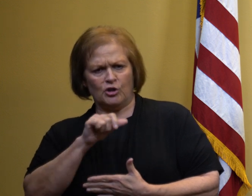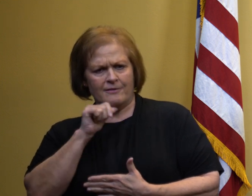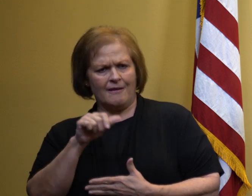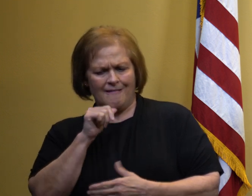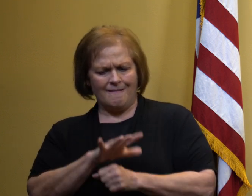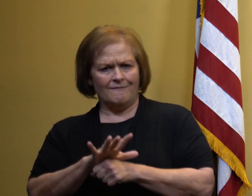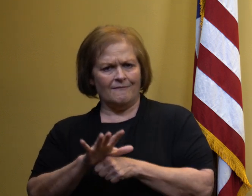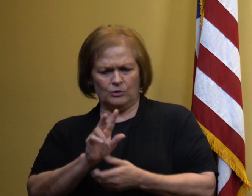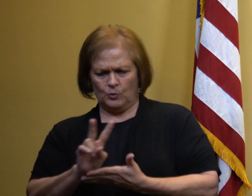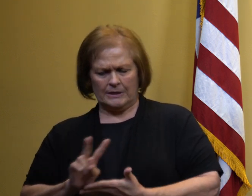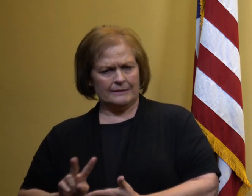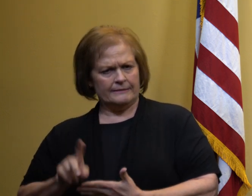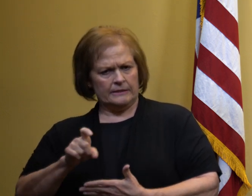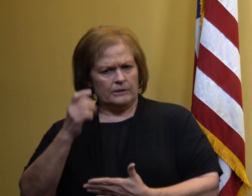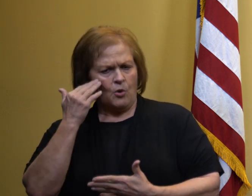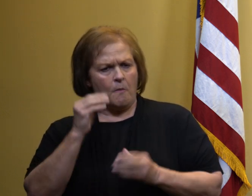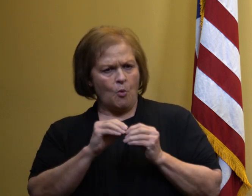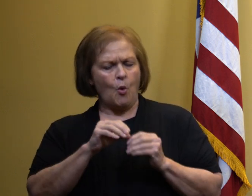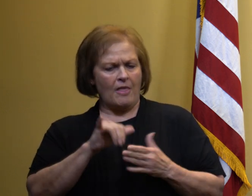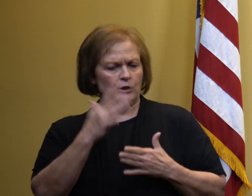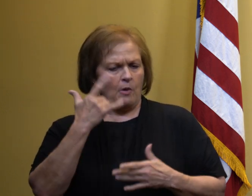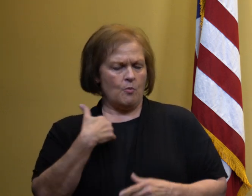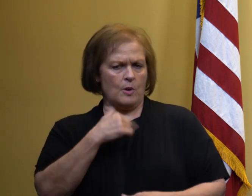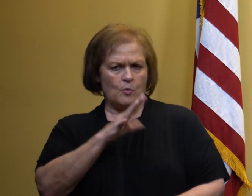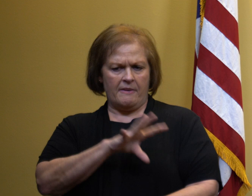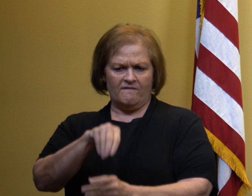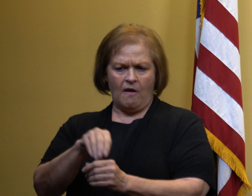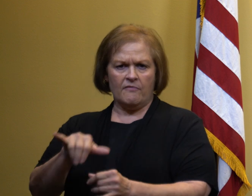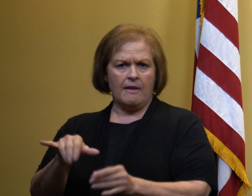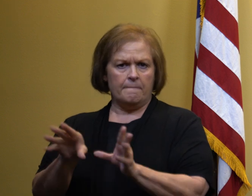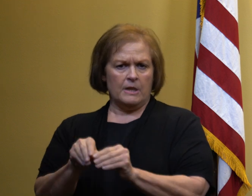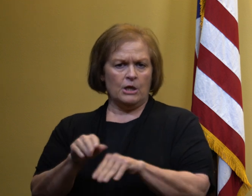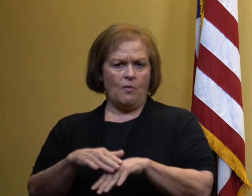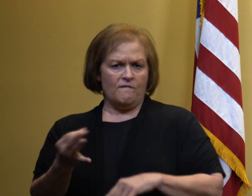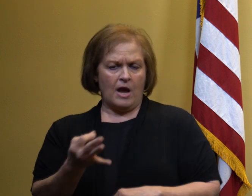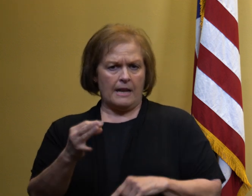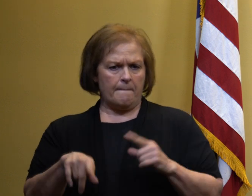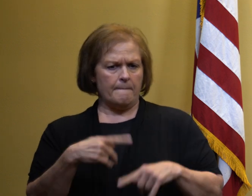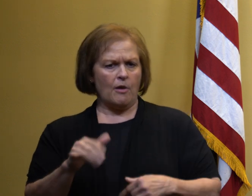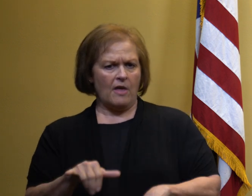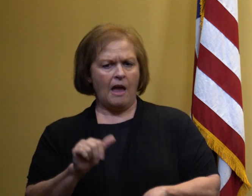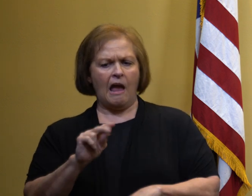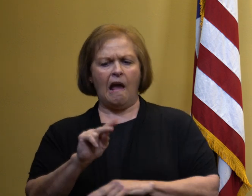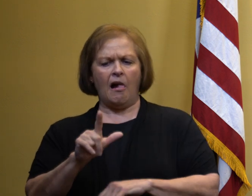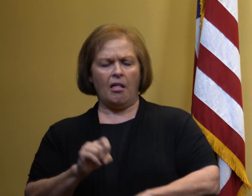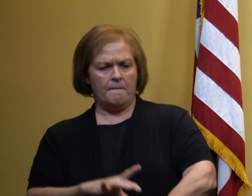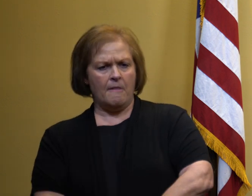my team, and will be front and center as it relates to discussions again on this Friday, along with